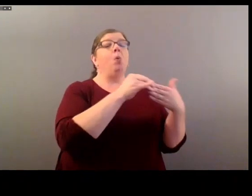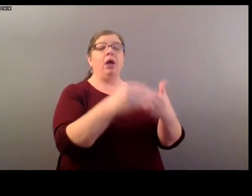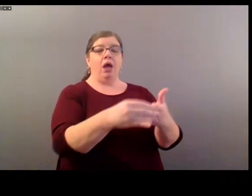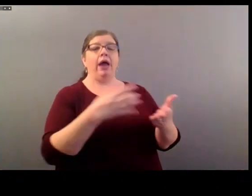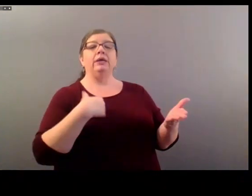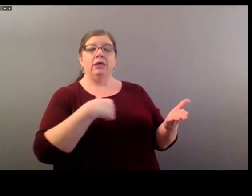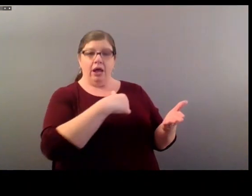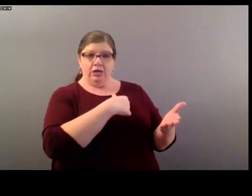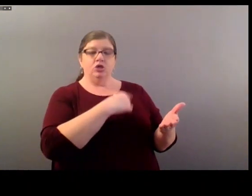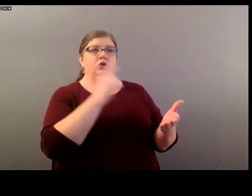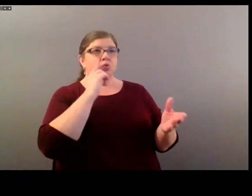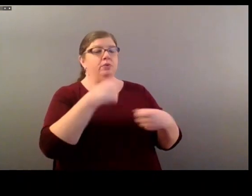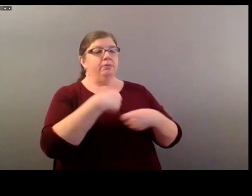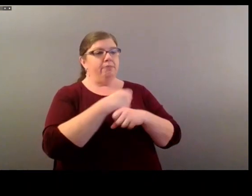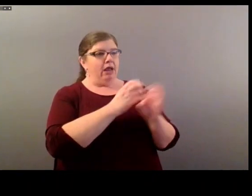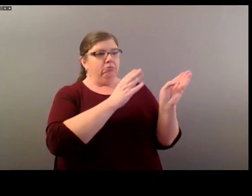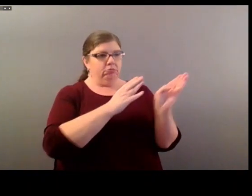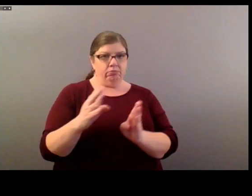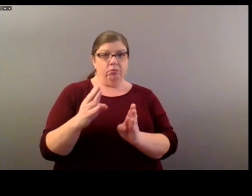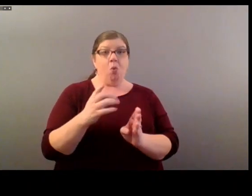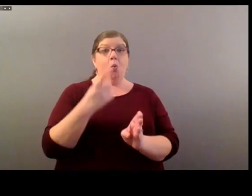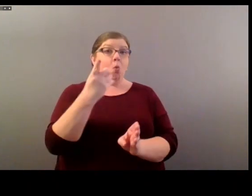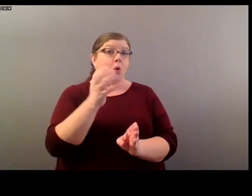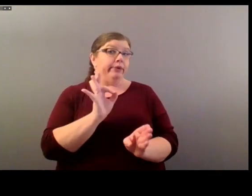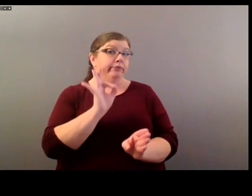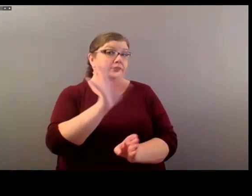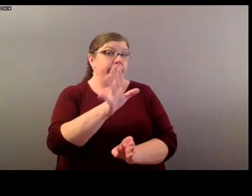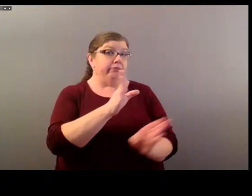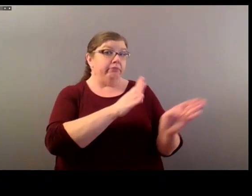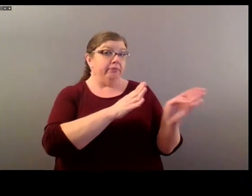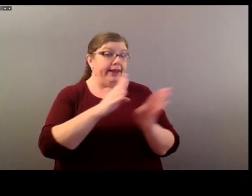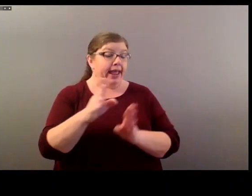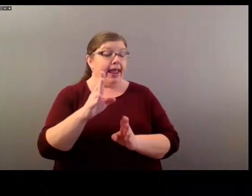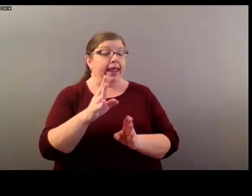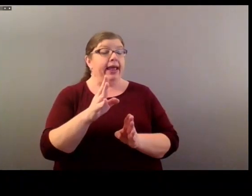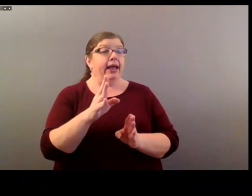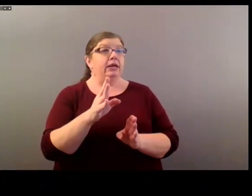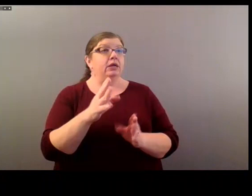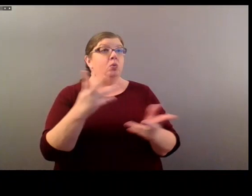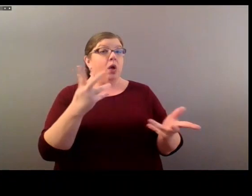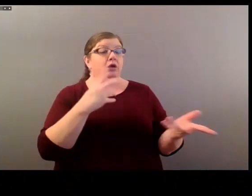a strategy. One of those strategies is engaging